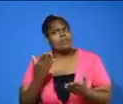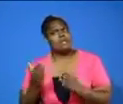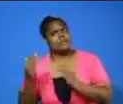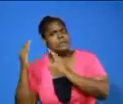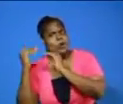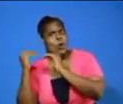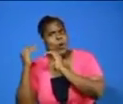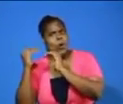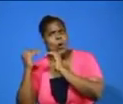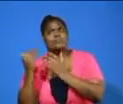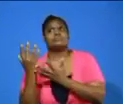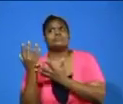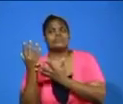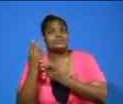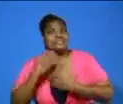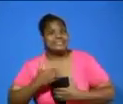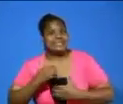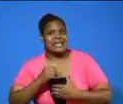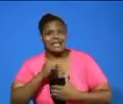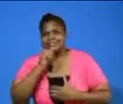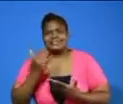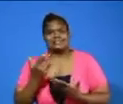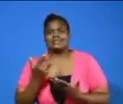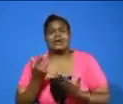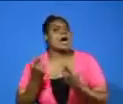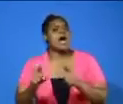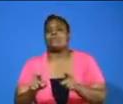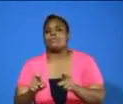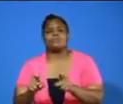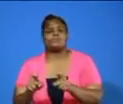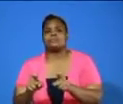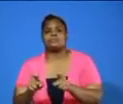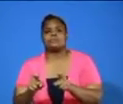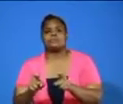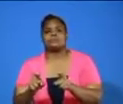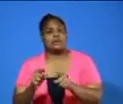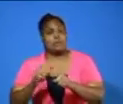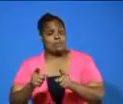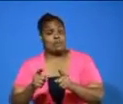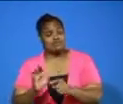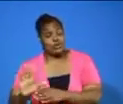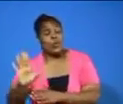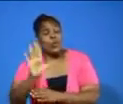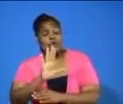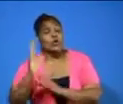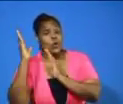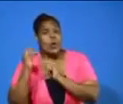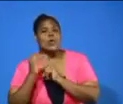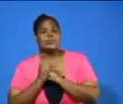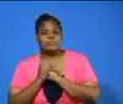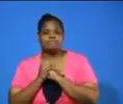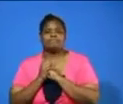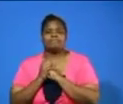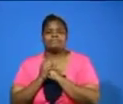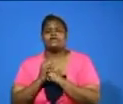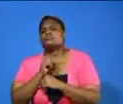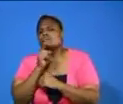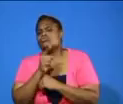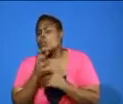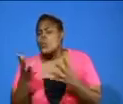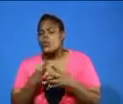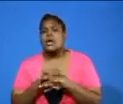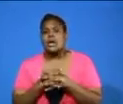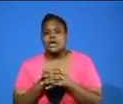you had might not have been realistic, but they were yours anyhow. The truth